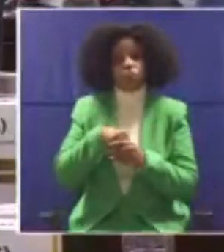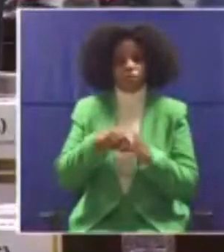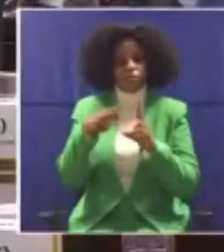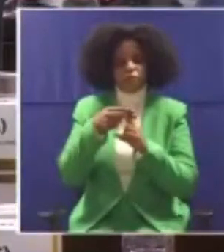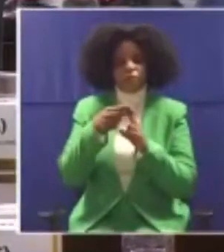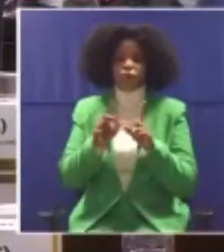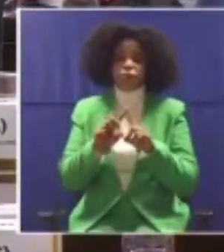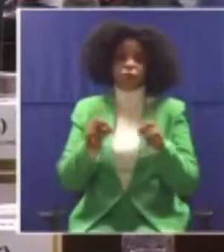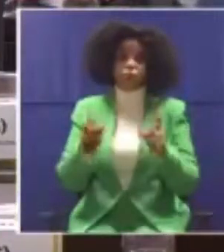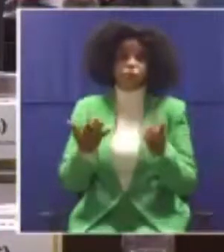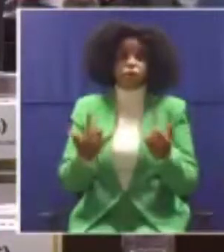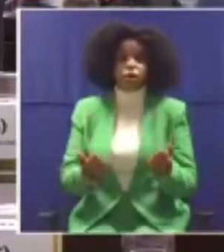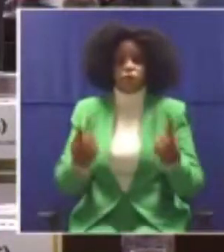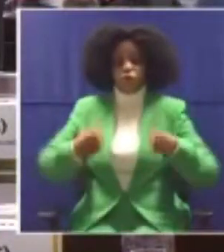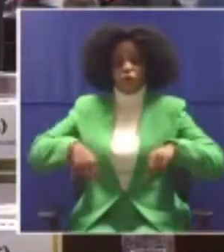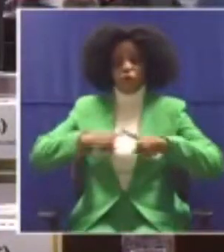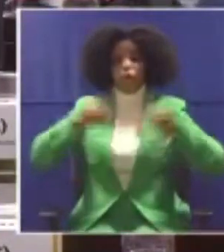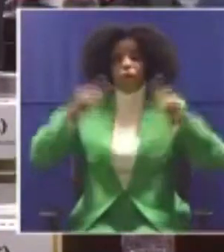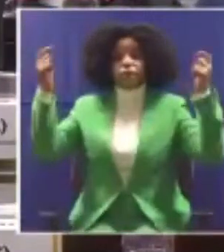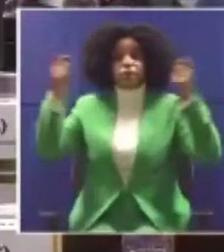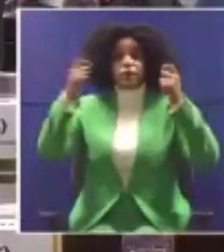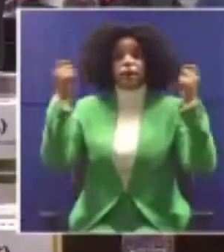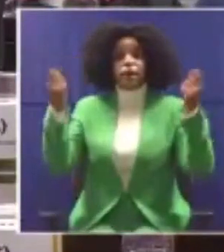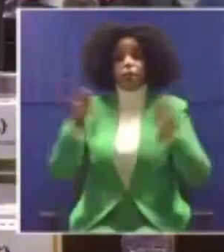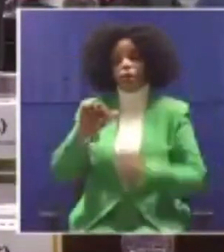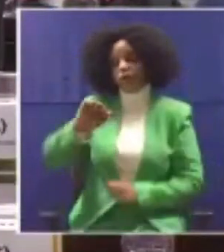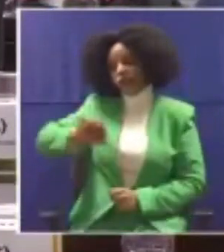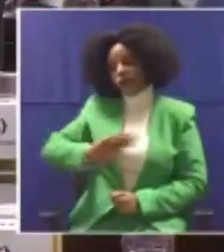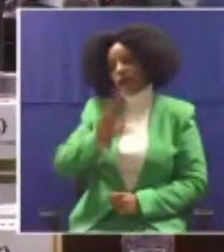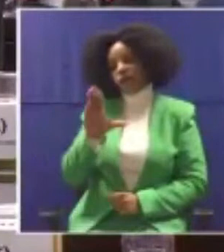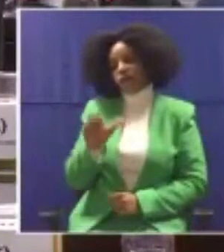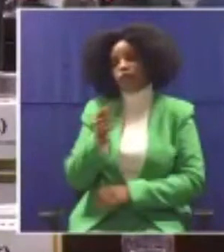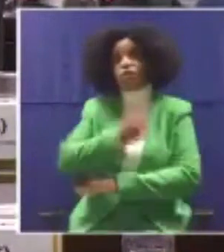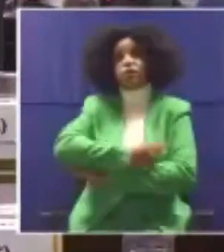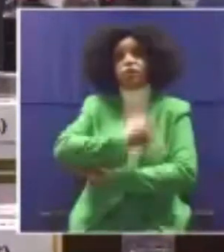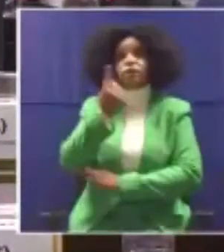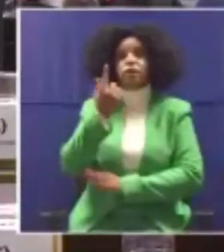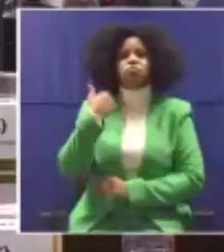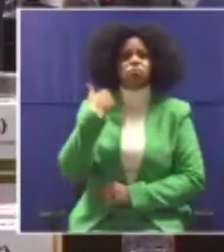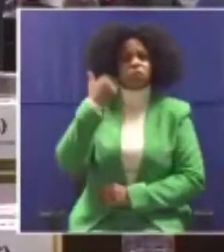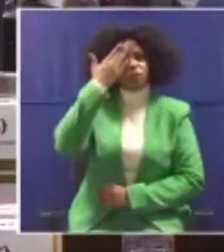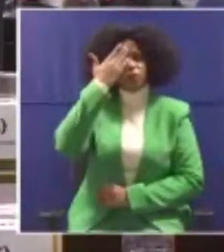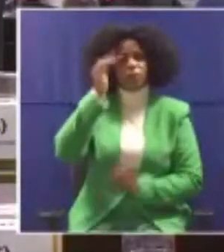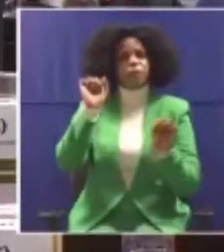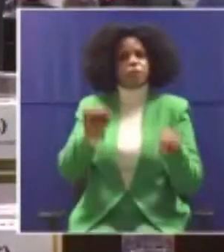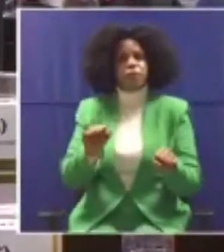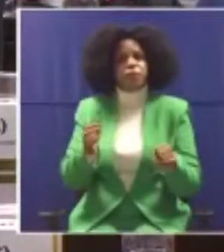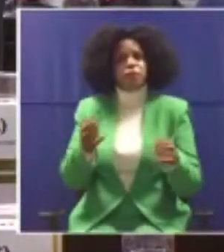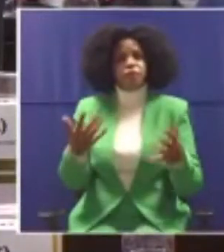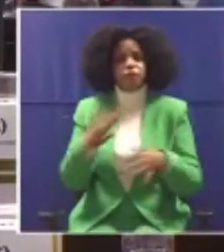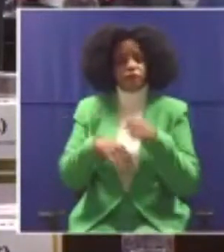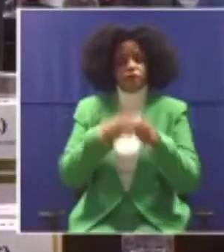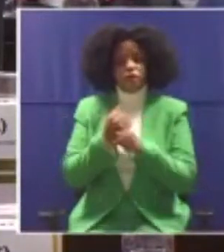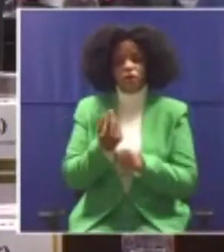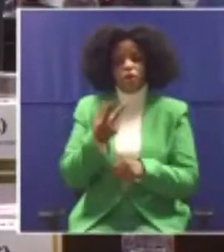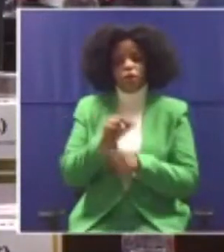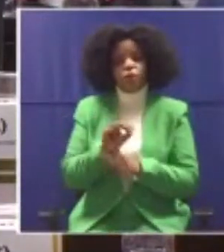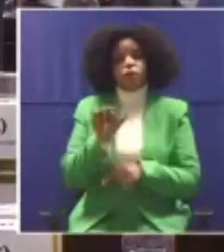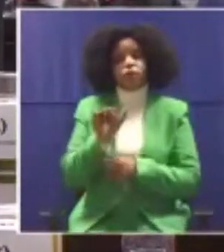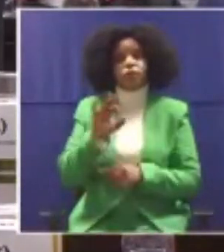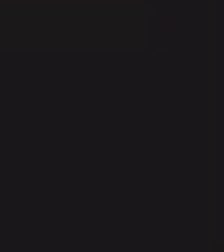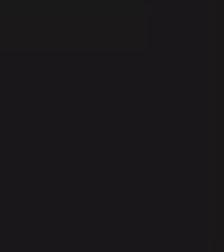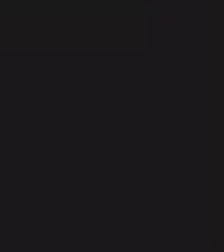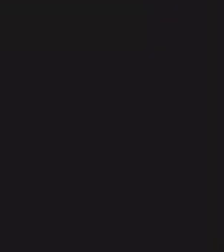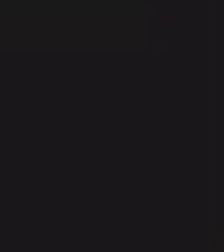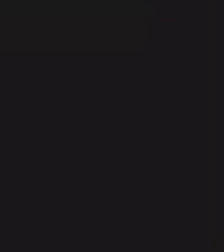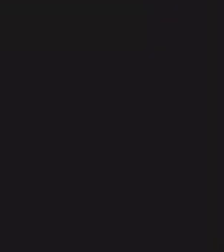celebrate Africa Day, we note that the African Union's agenda for 2063 envisioned a continent in